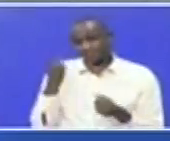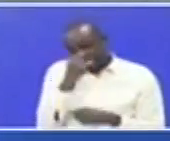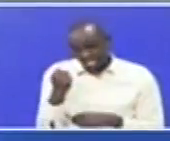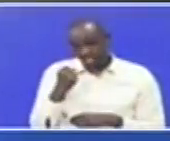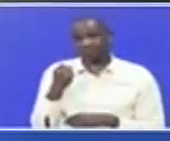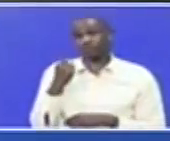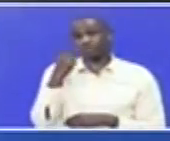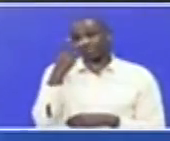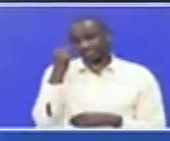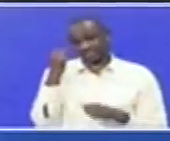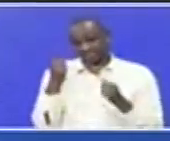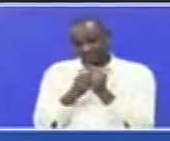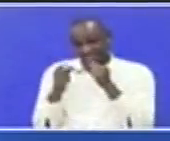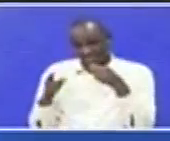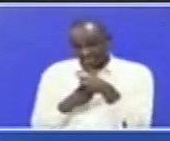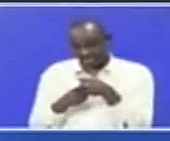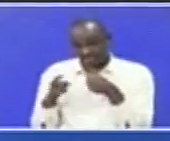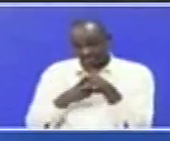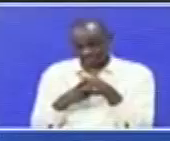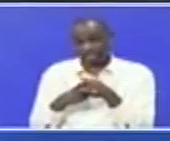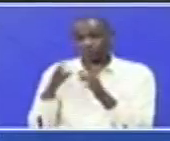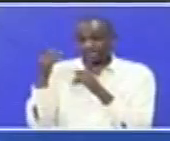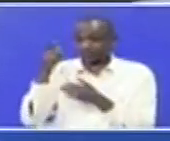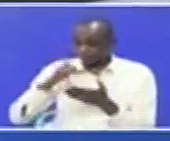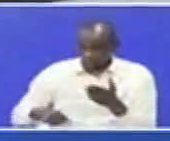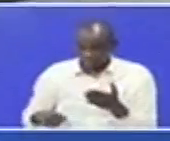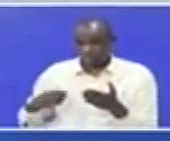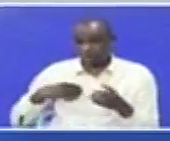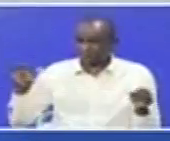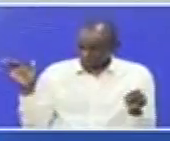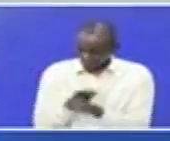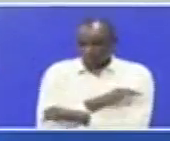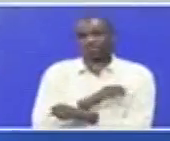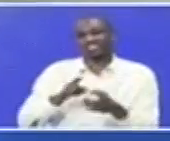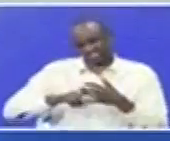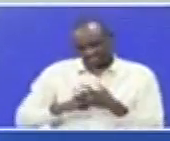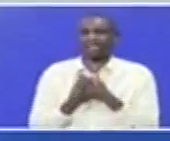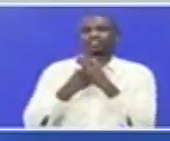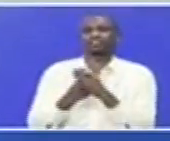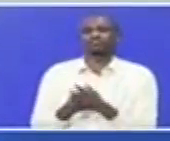of 2017, we expect to have full commissioning of the plant.